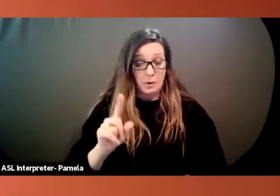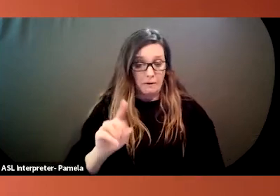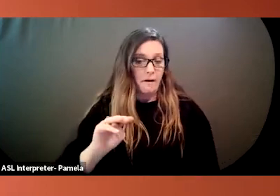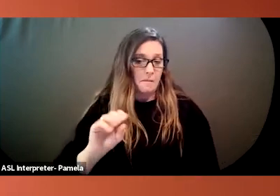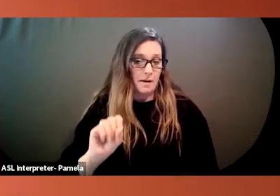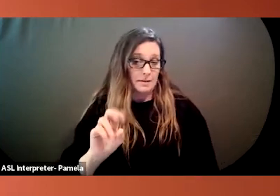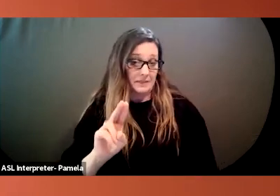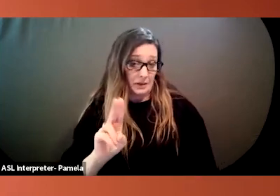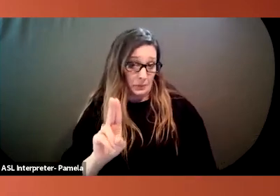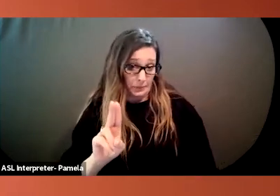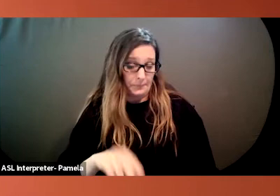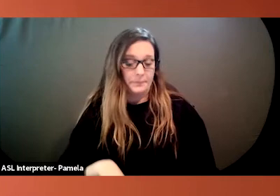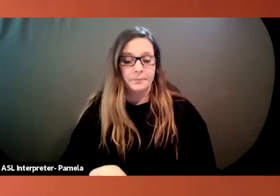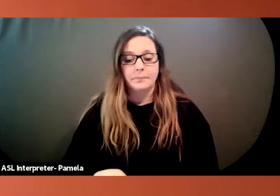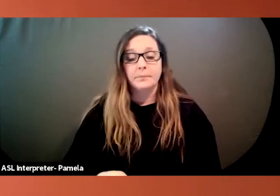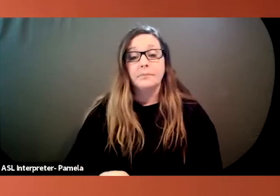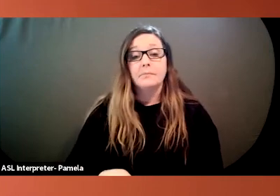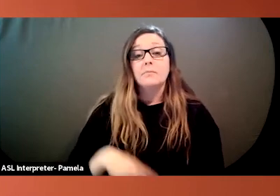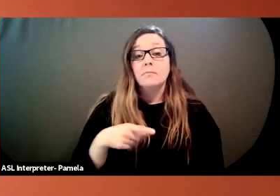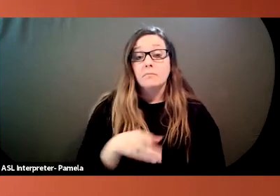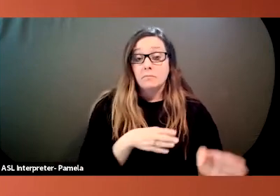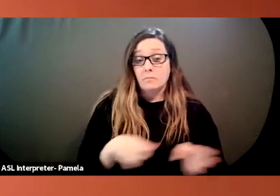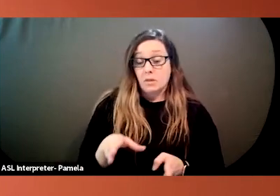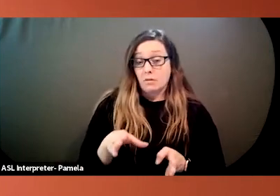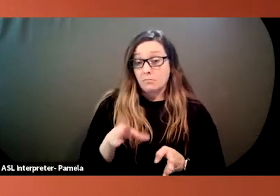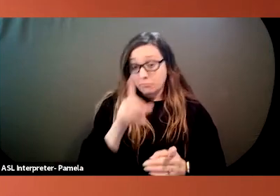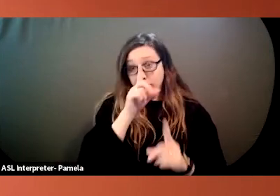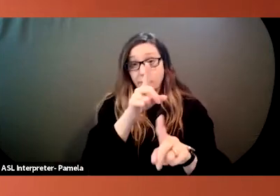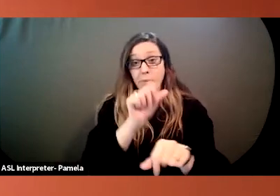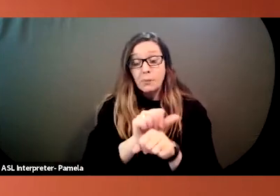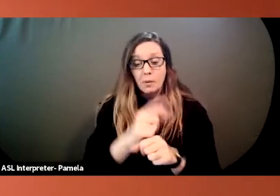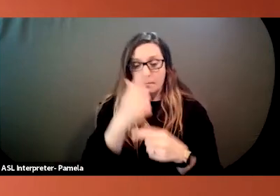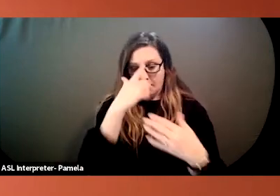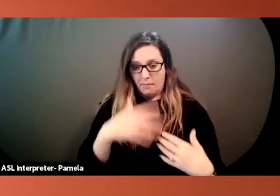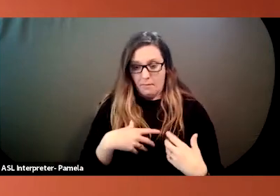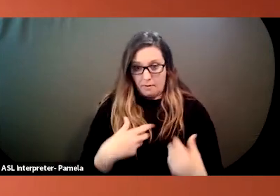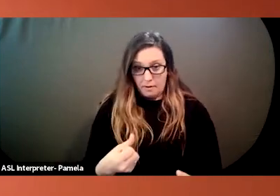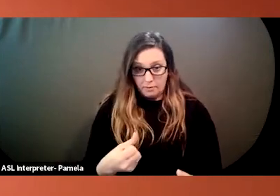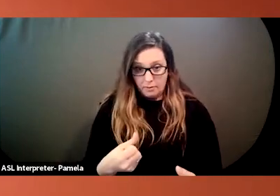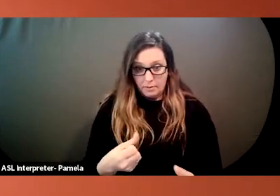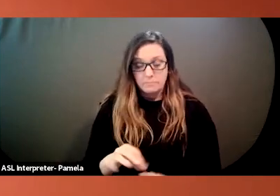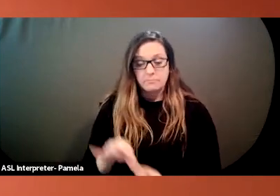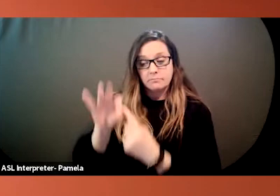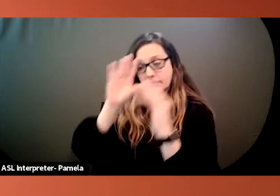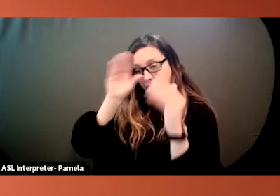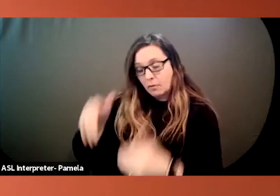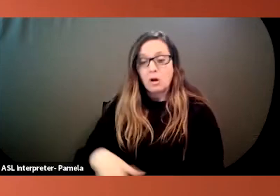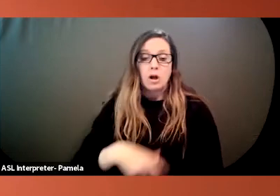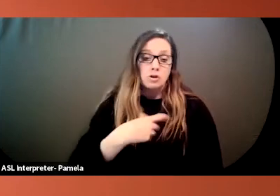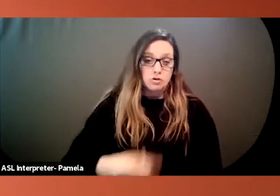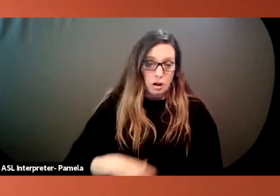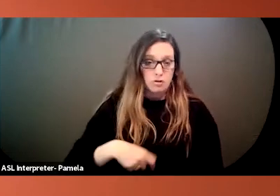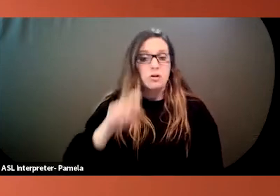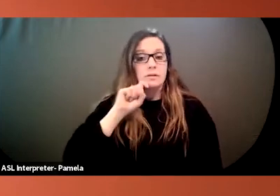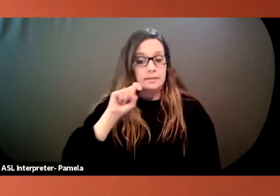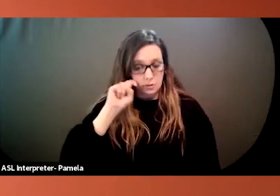University. She plans on working in mental health with an emphasis on issues surrounding gender and sexuality. As